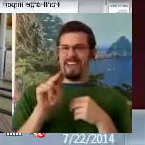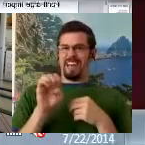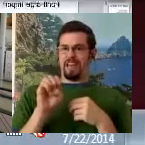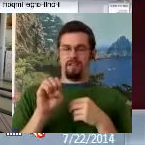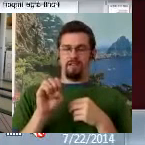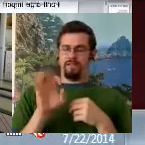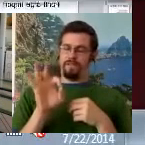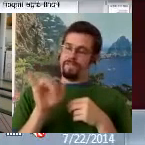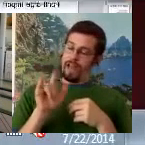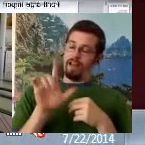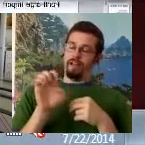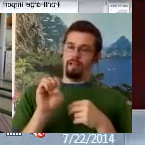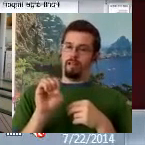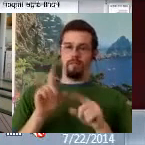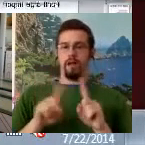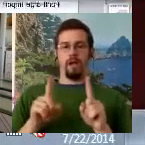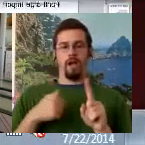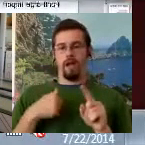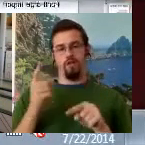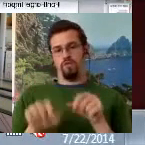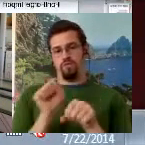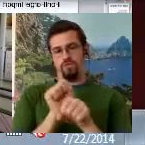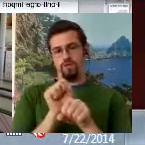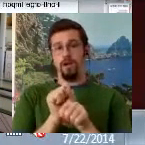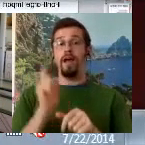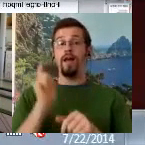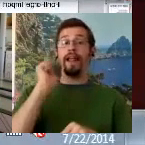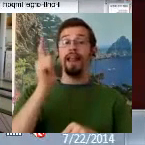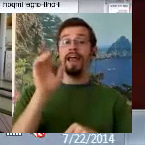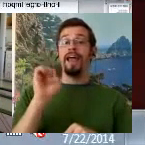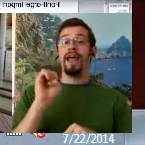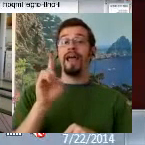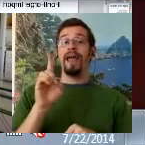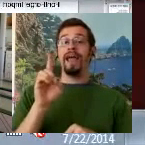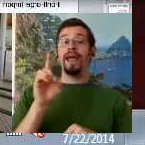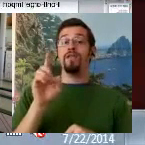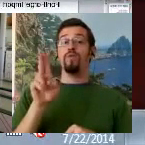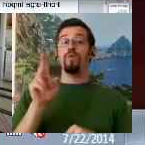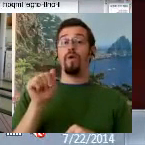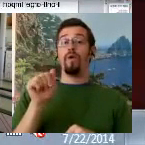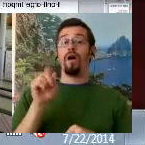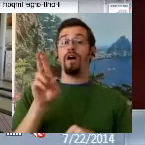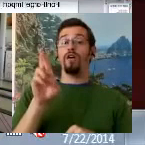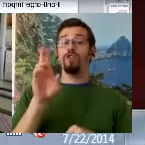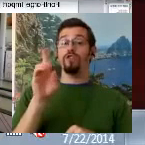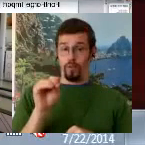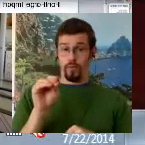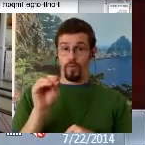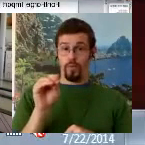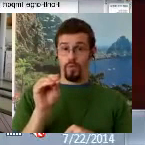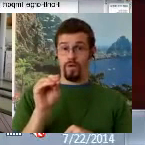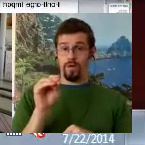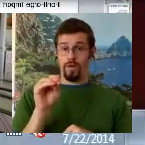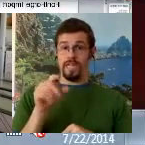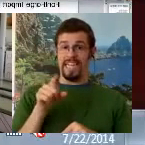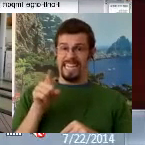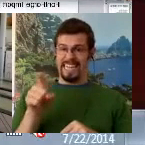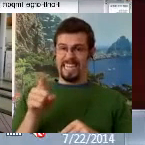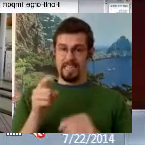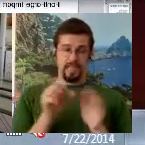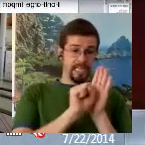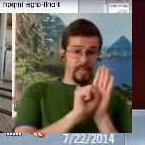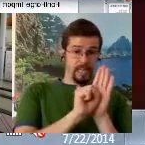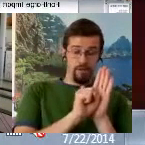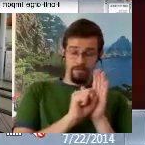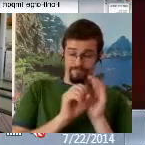work. Later, Eduardo Trápani came along, and he was able to work with the symbols and get them to import